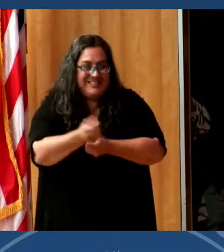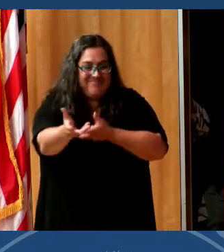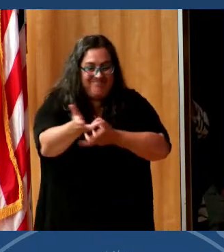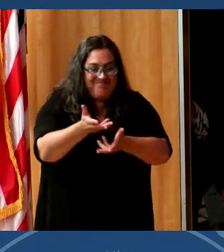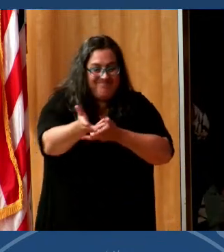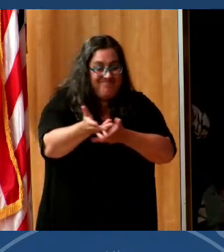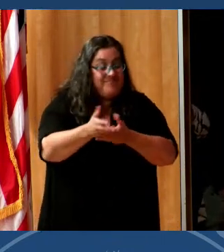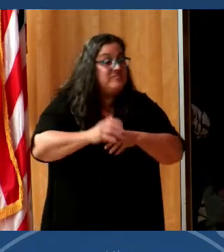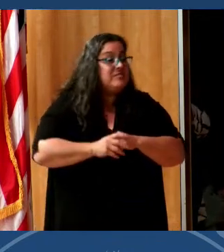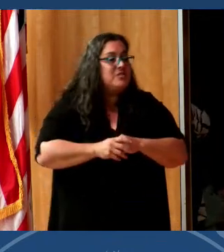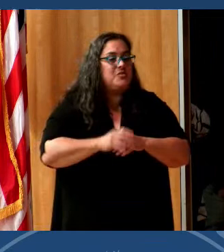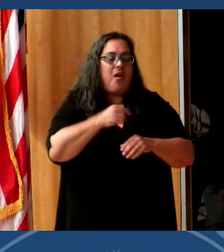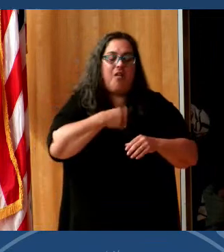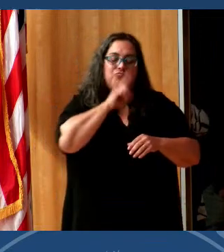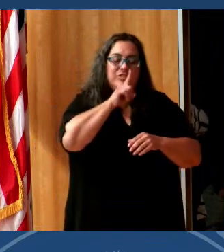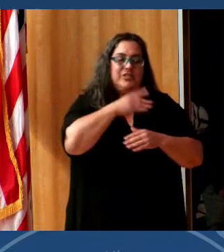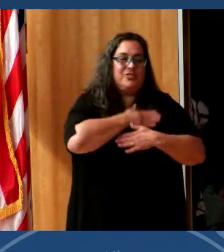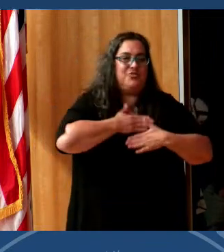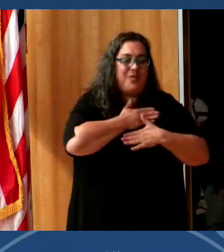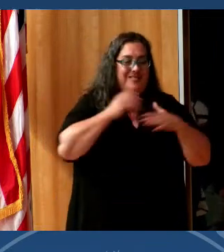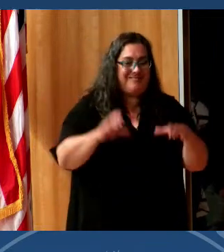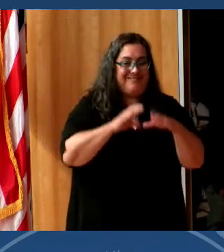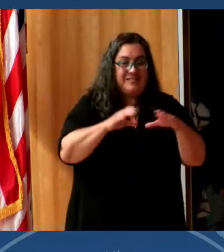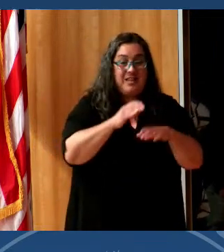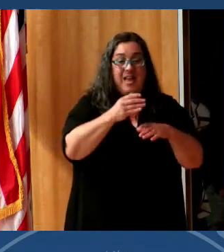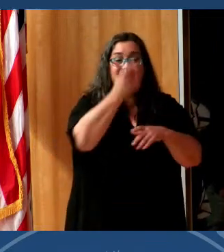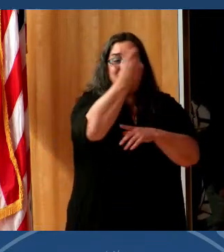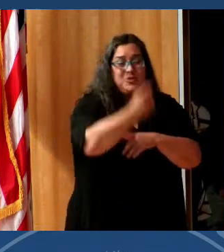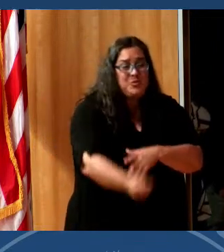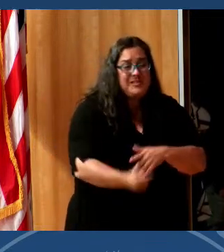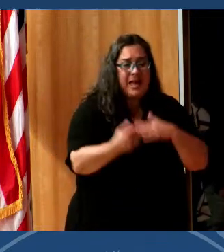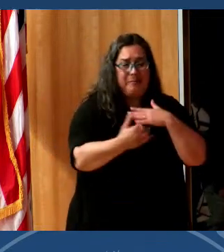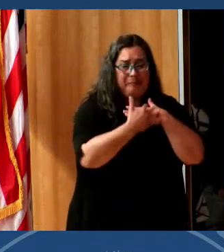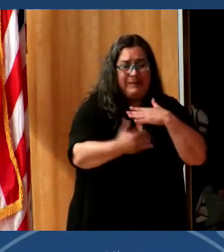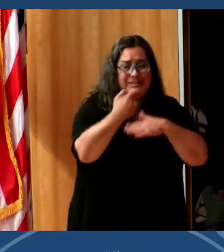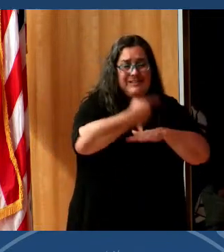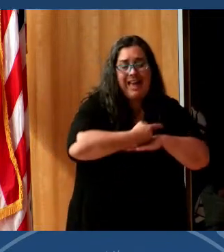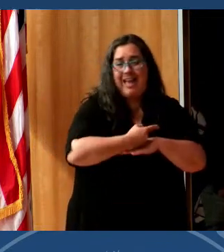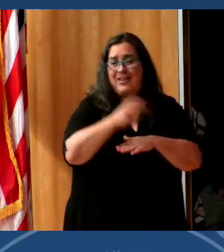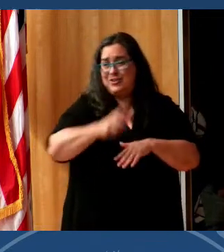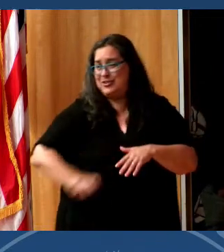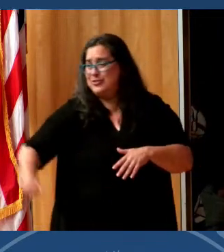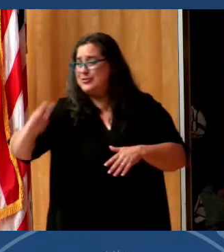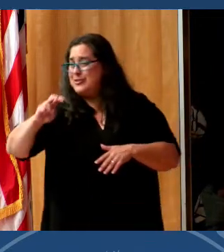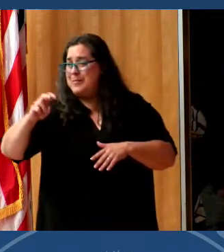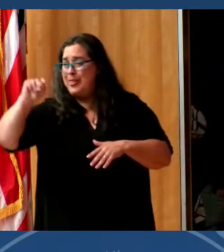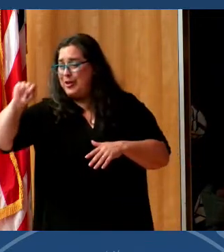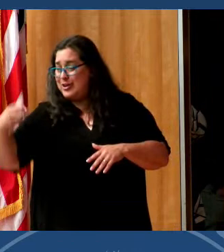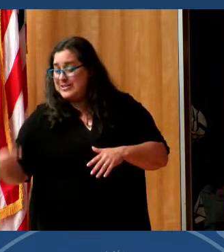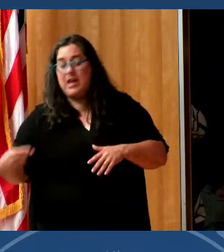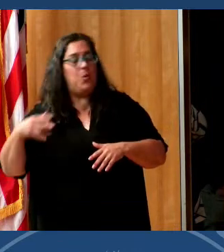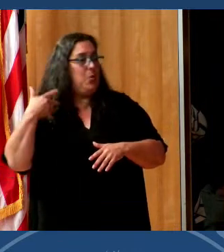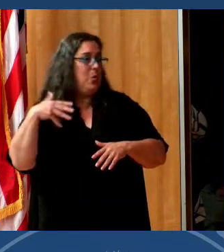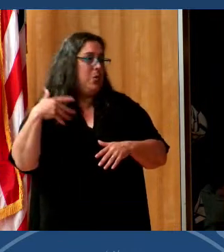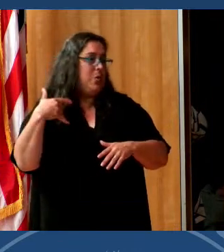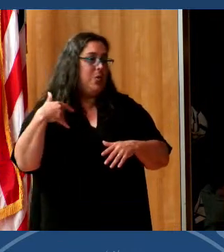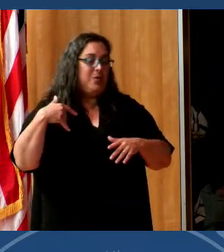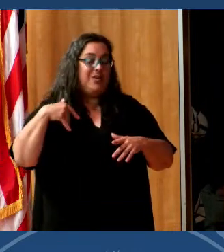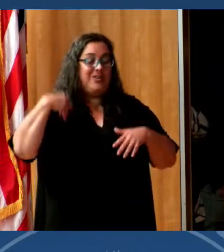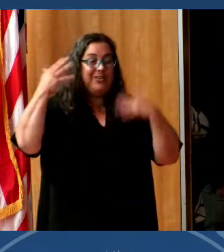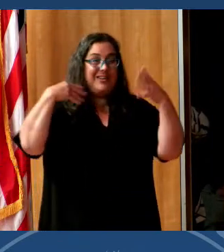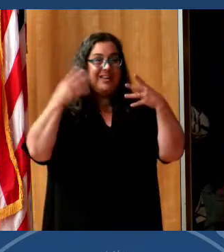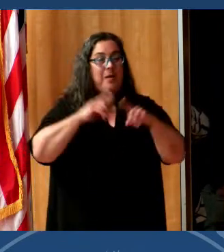we did. We did beach day every Tuesday, field trip every Thursday. It does get hectic, but But in